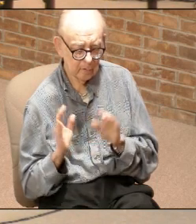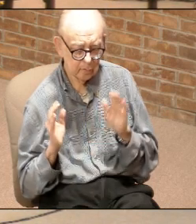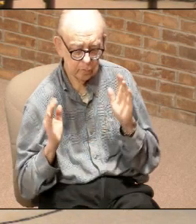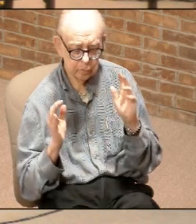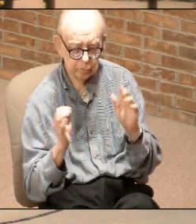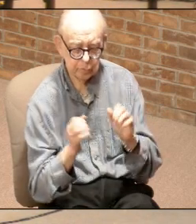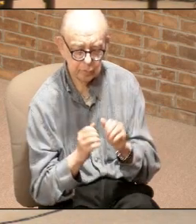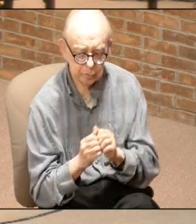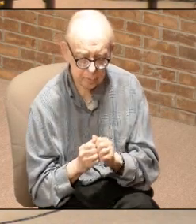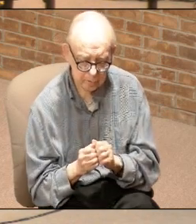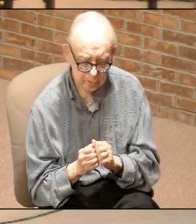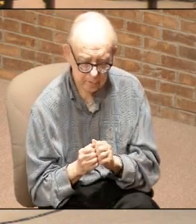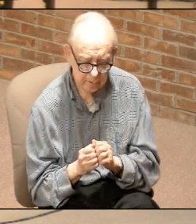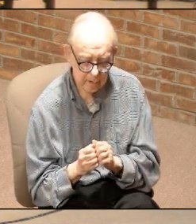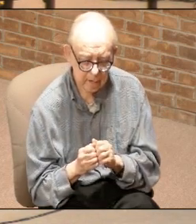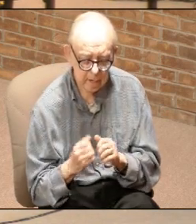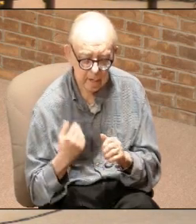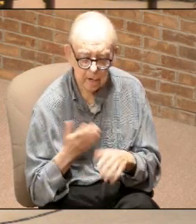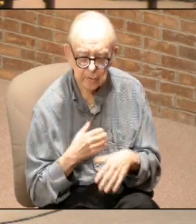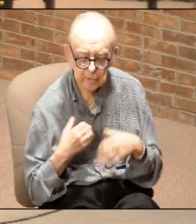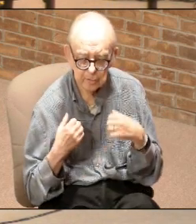gathers for strength